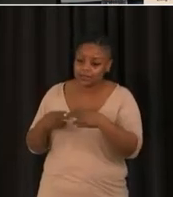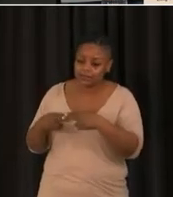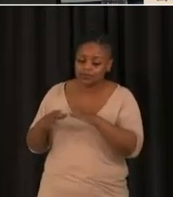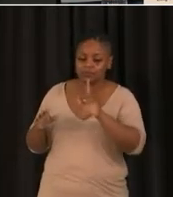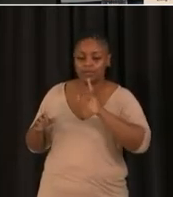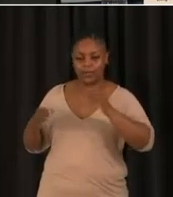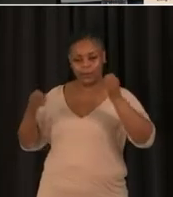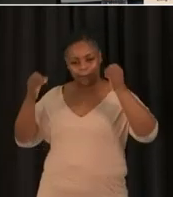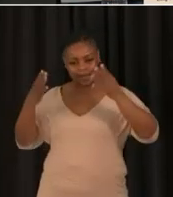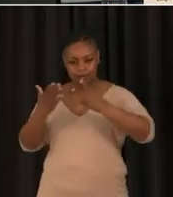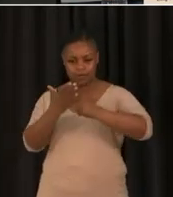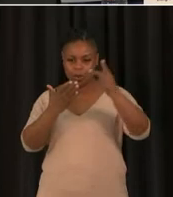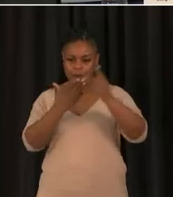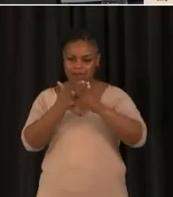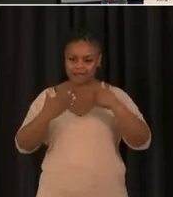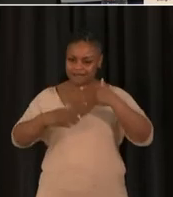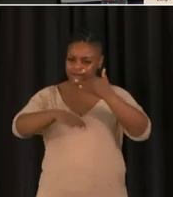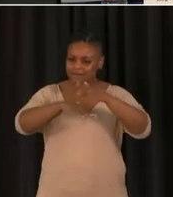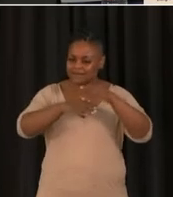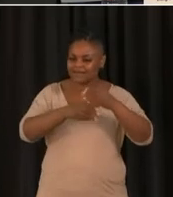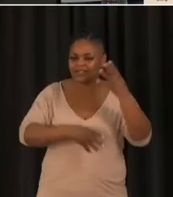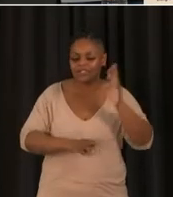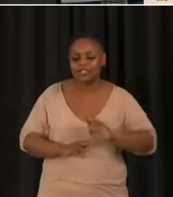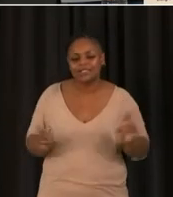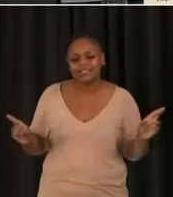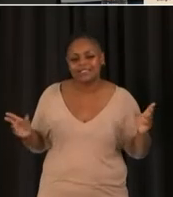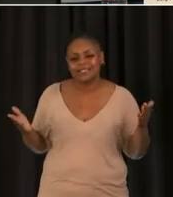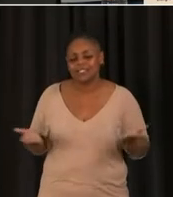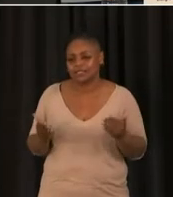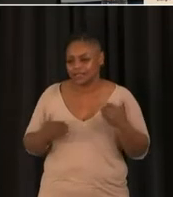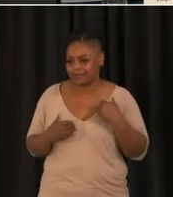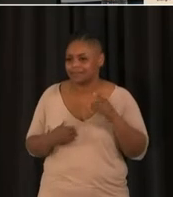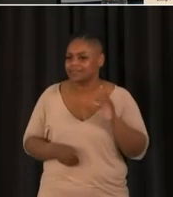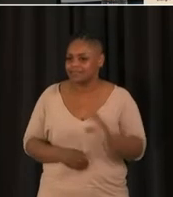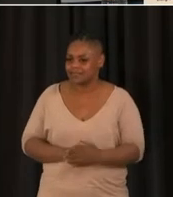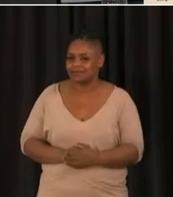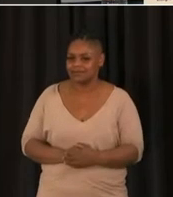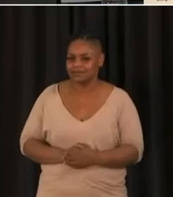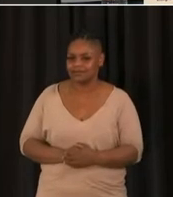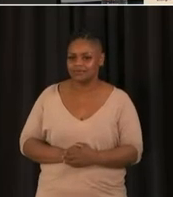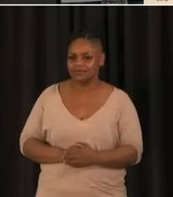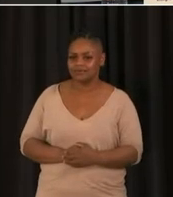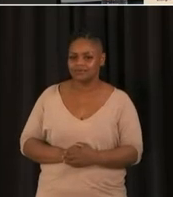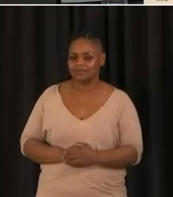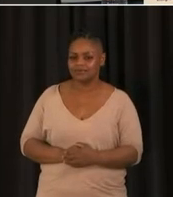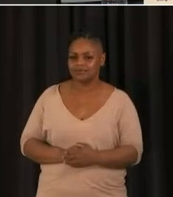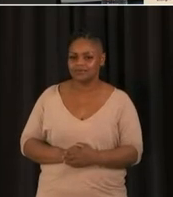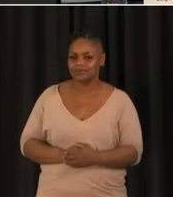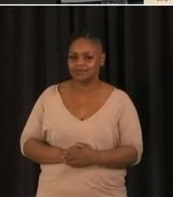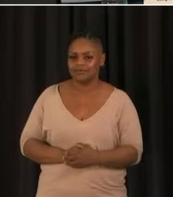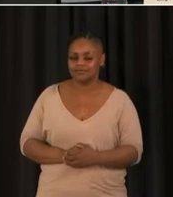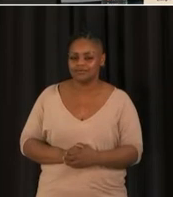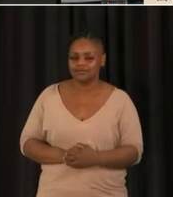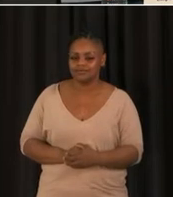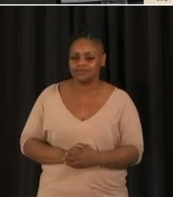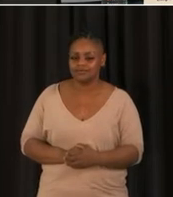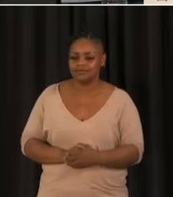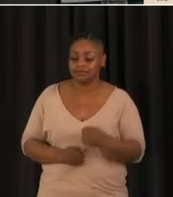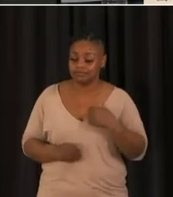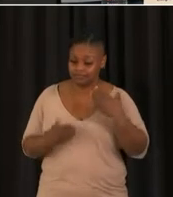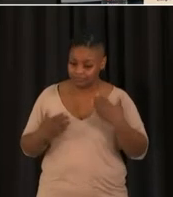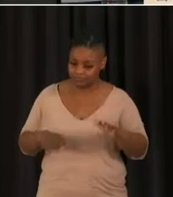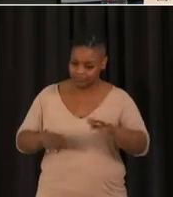is something that's very important, and many individuals are not clear on what they can do with their personal